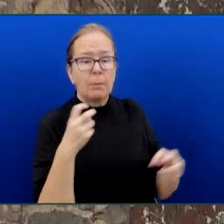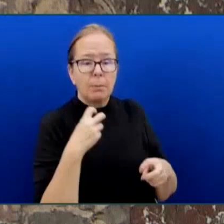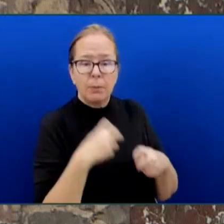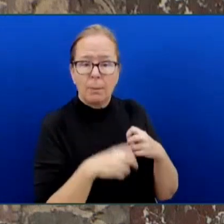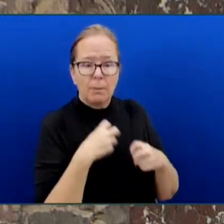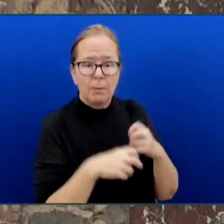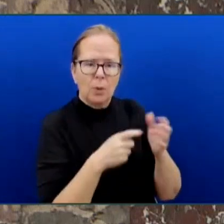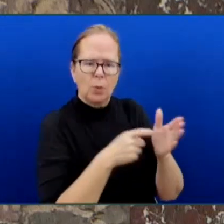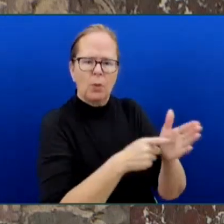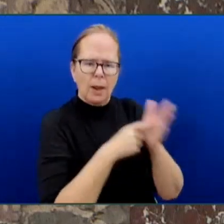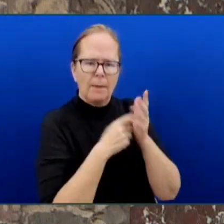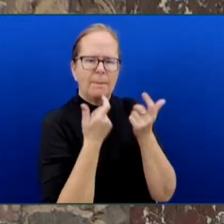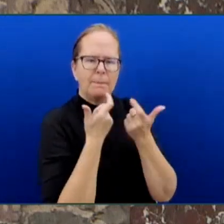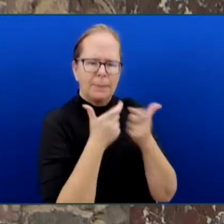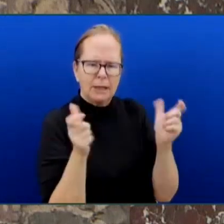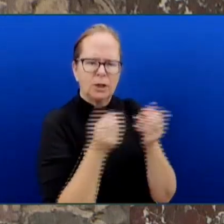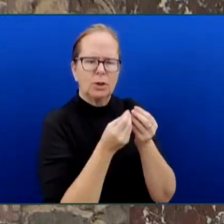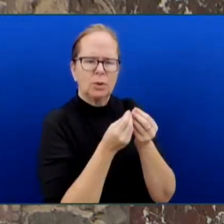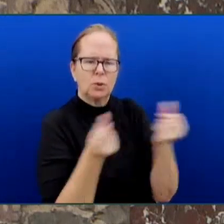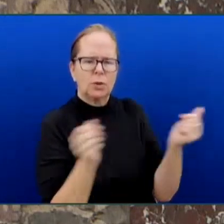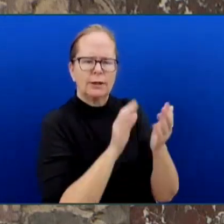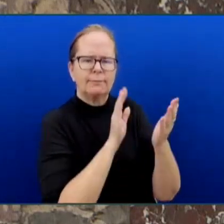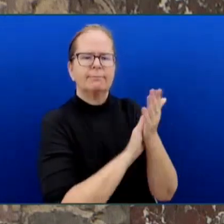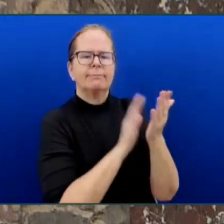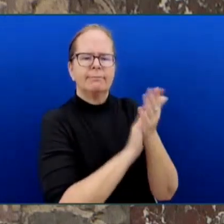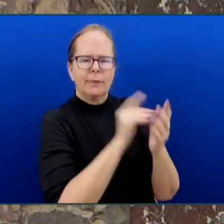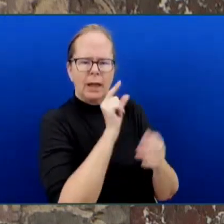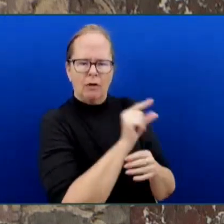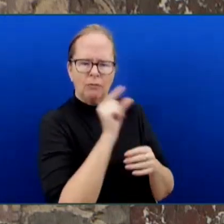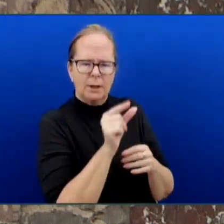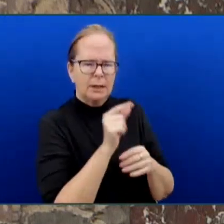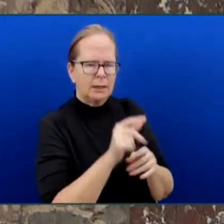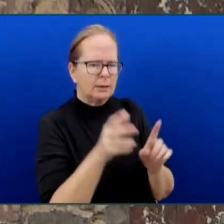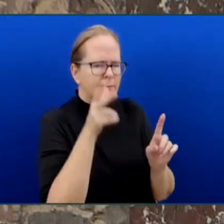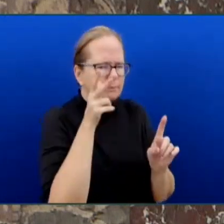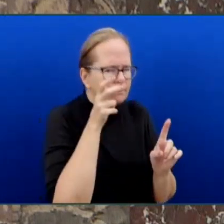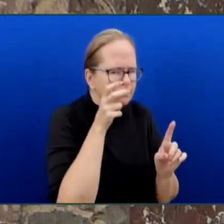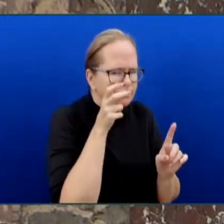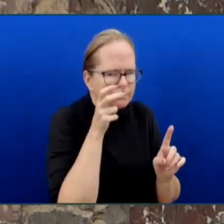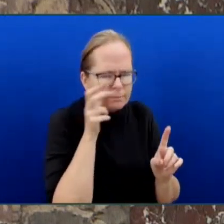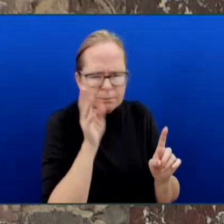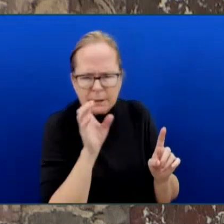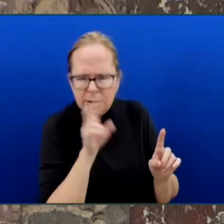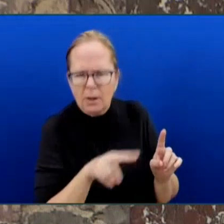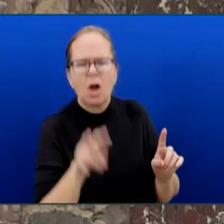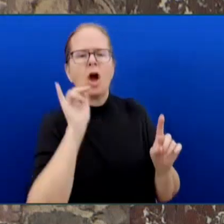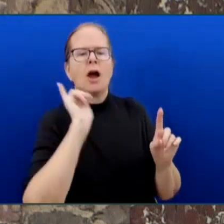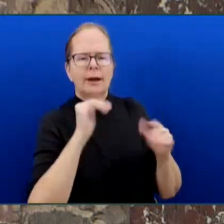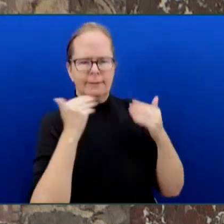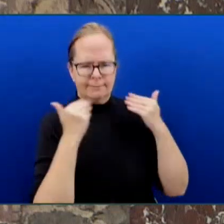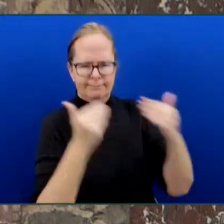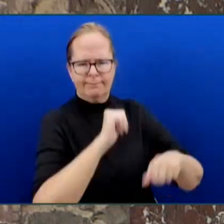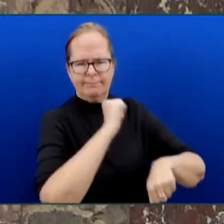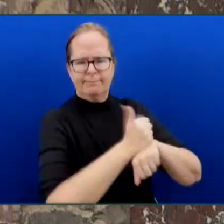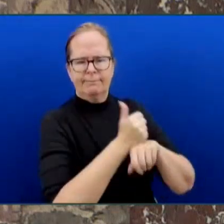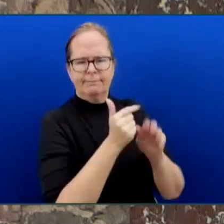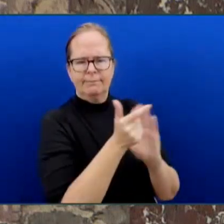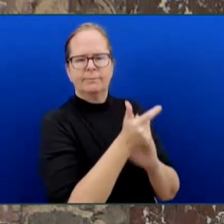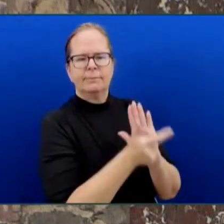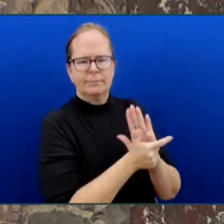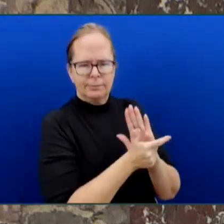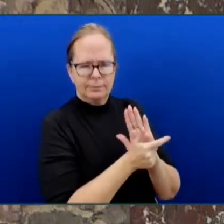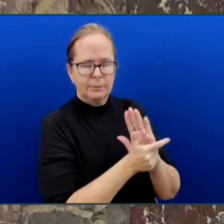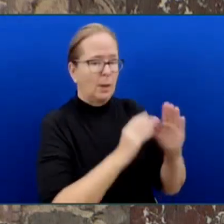Canada and getting this done. This legislation removes arbitrary barriers to new housing supply in local neighbourhoods. No more